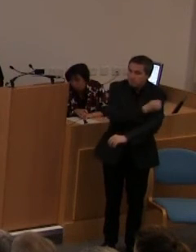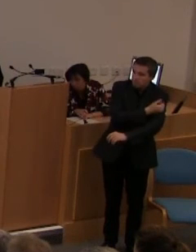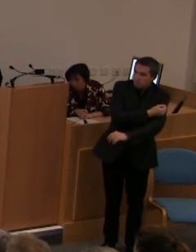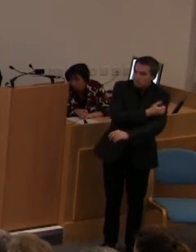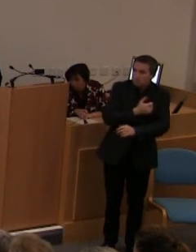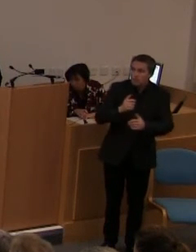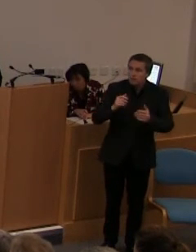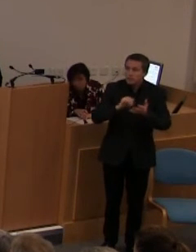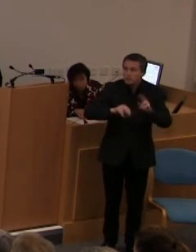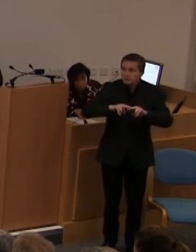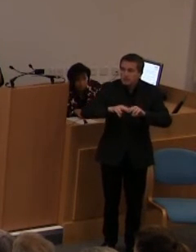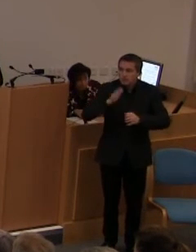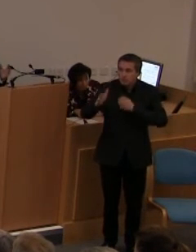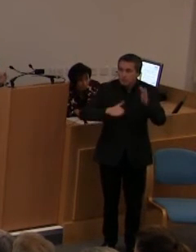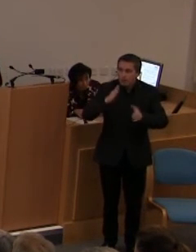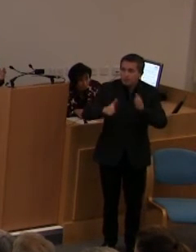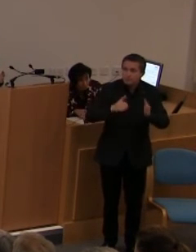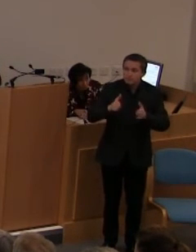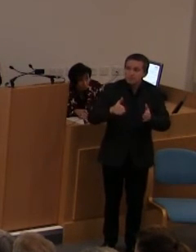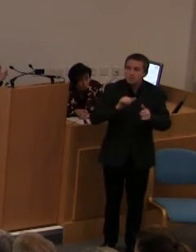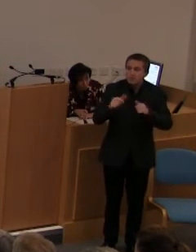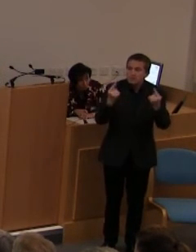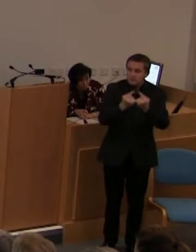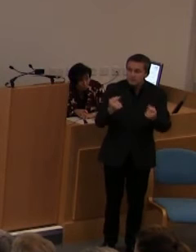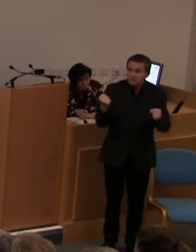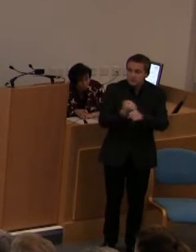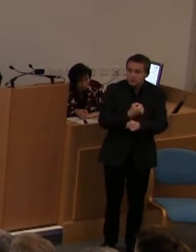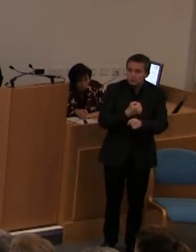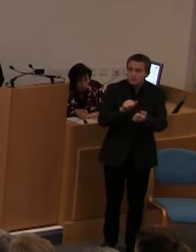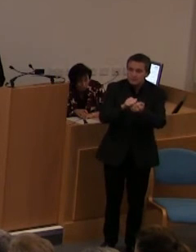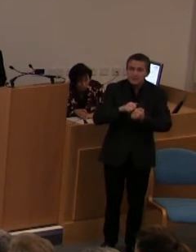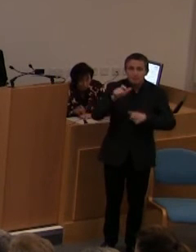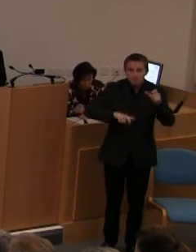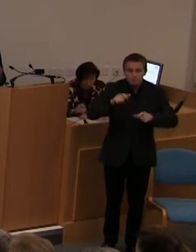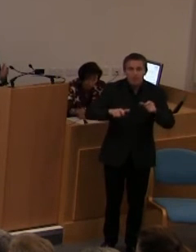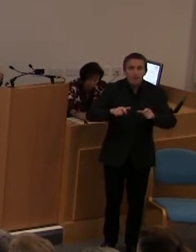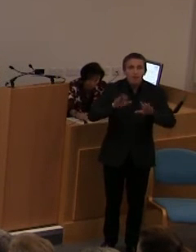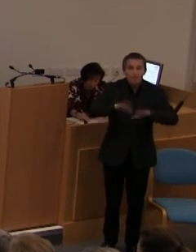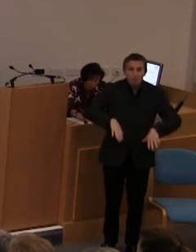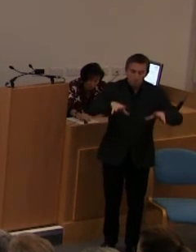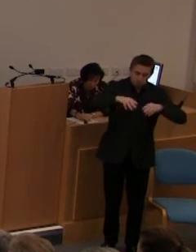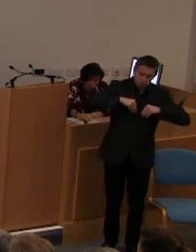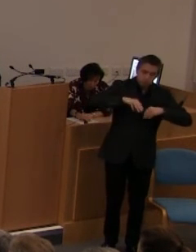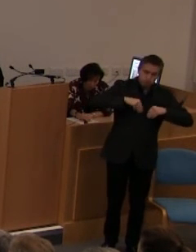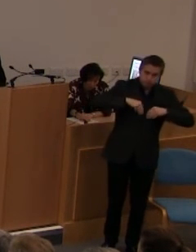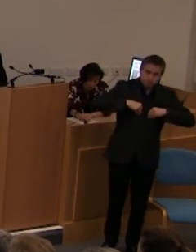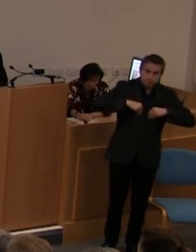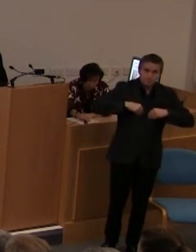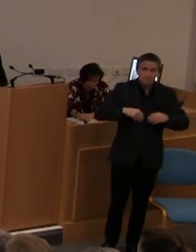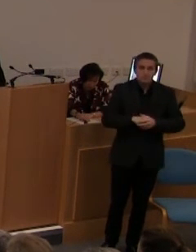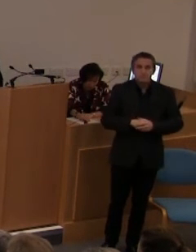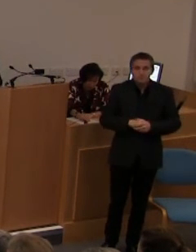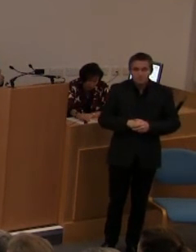promote vaccinations. As I said, best thing we can do is keep people from getting a condition in the actual first